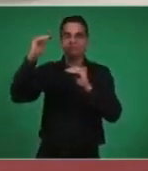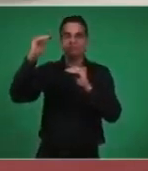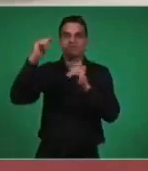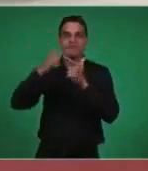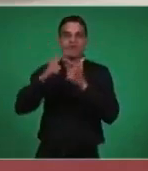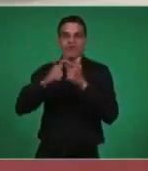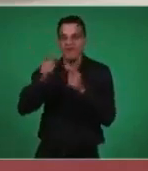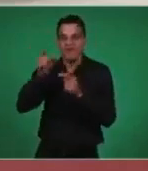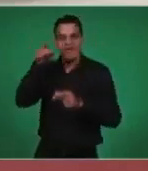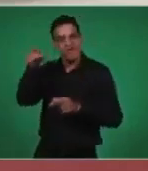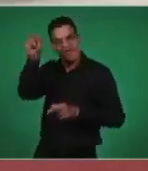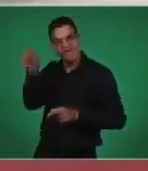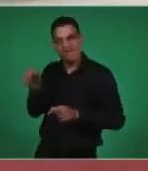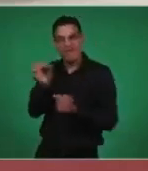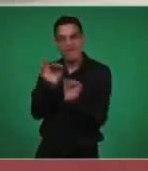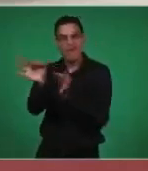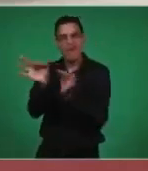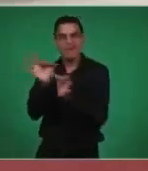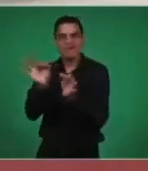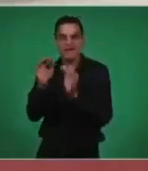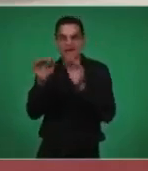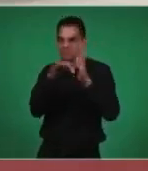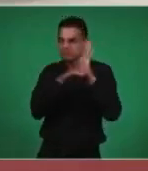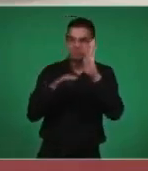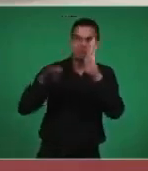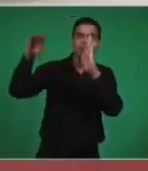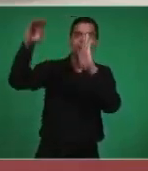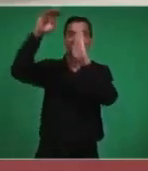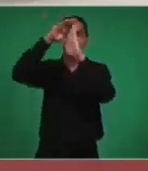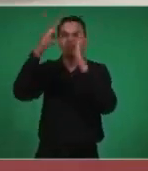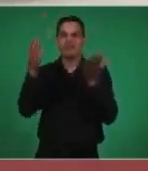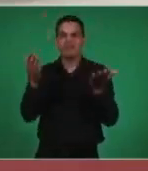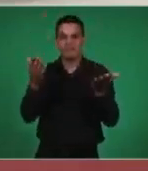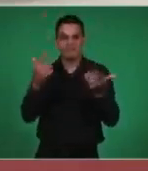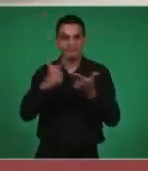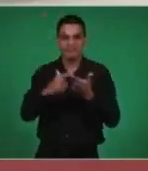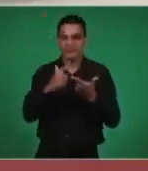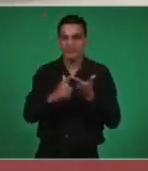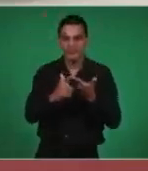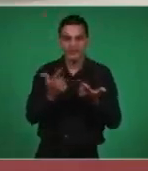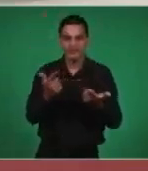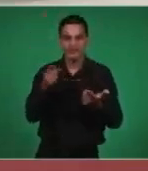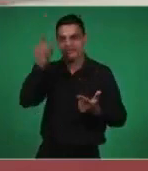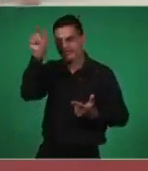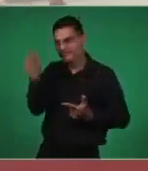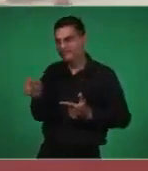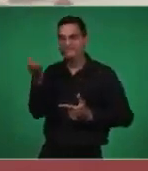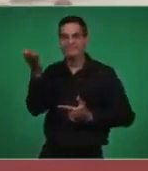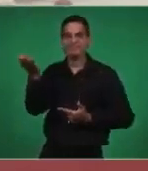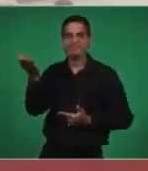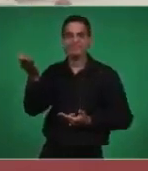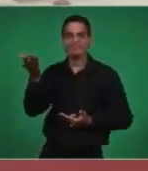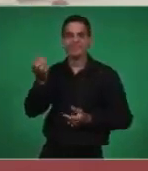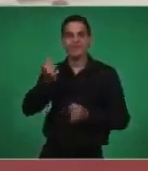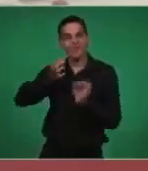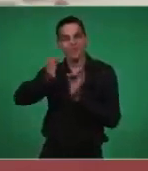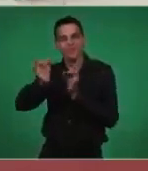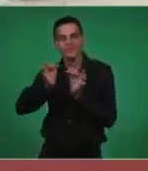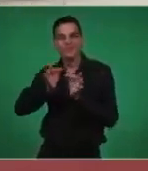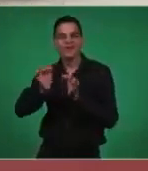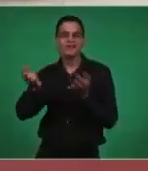was organized won against everyone else in any competition by